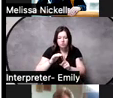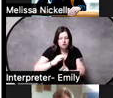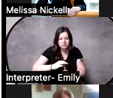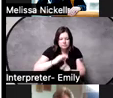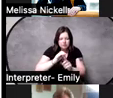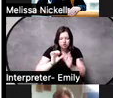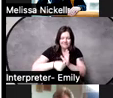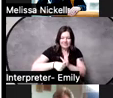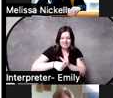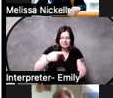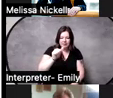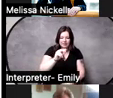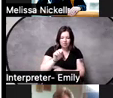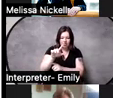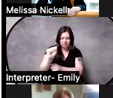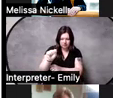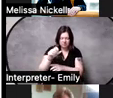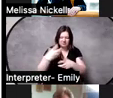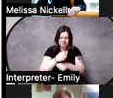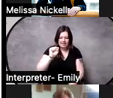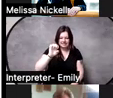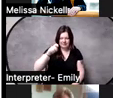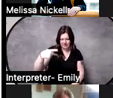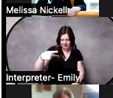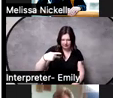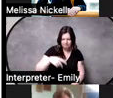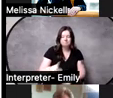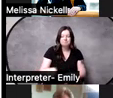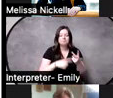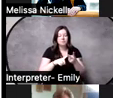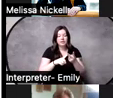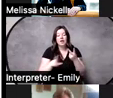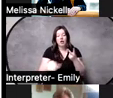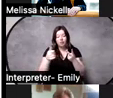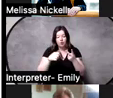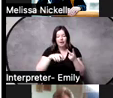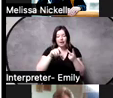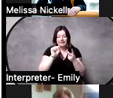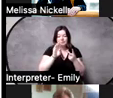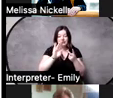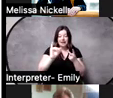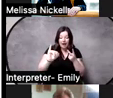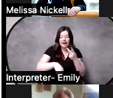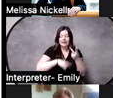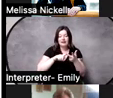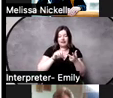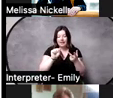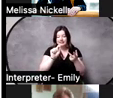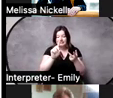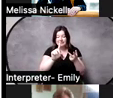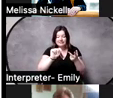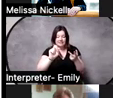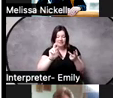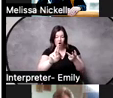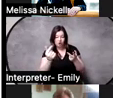topic applications. And then there's another component called SBIR, STTR grants that I haven't talked about, but these are some of the